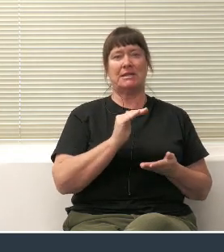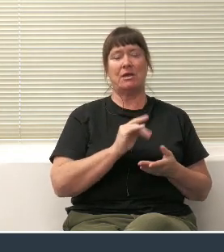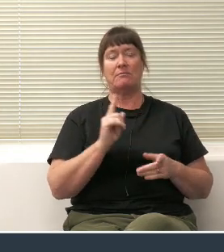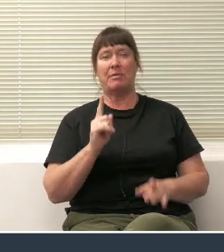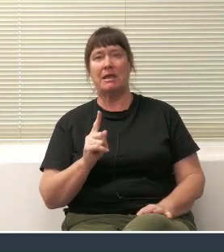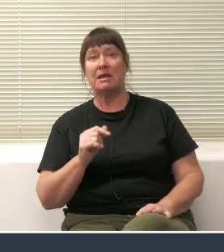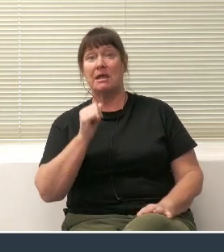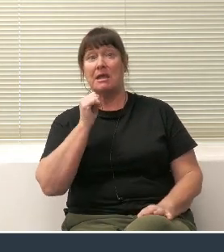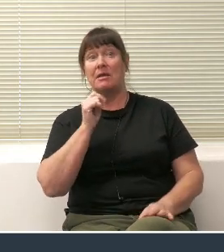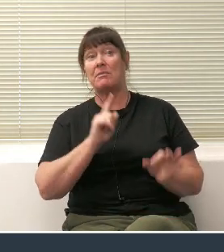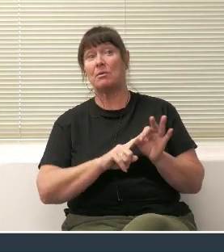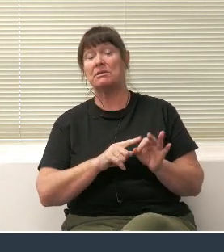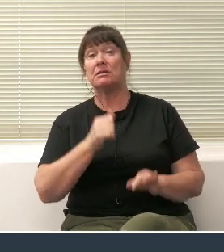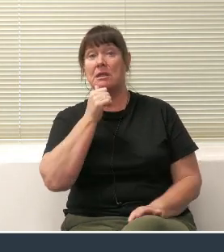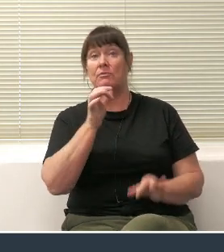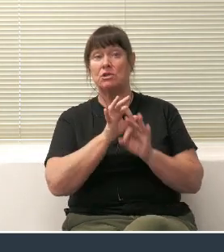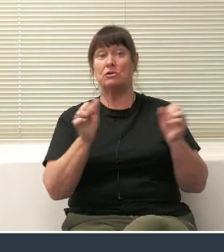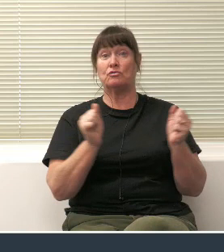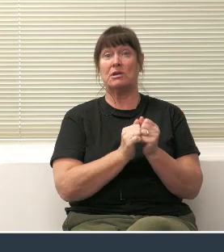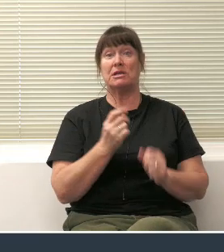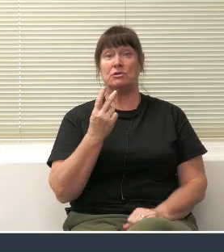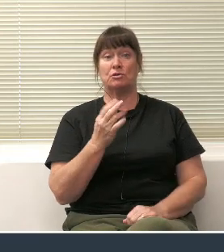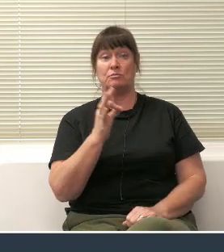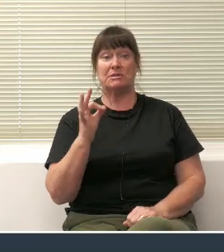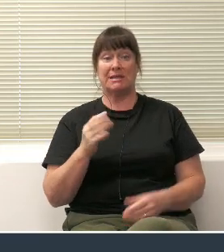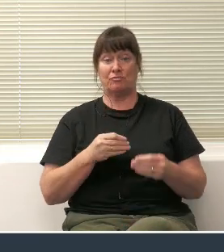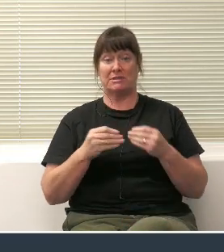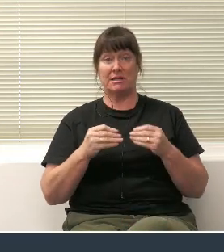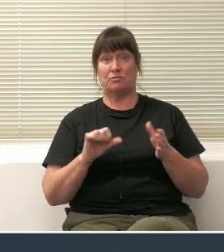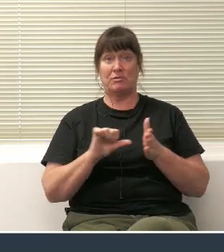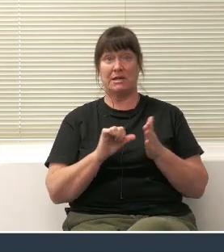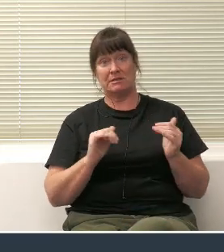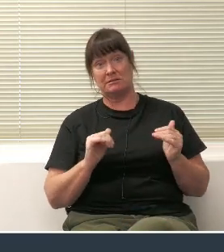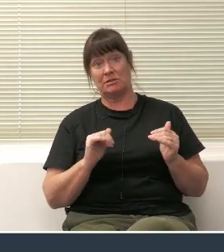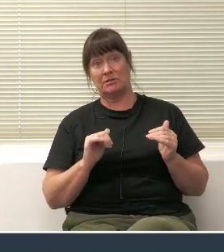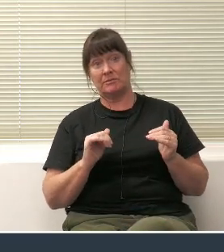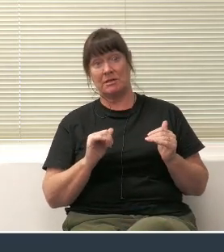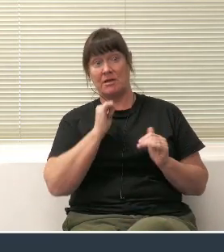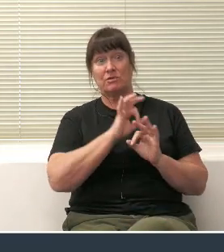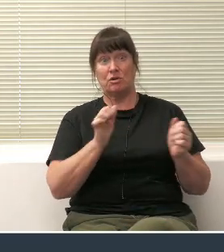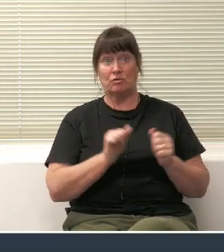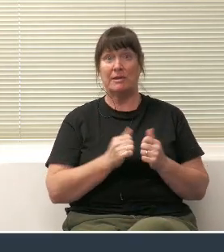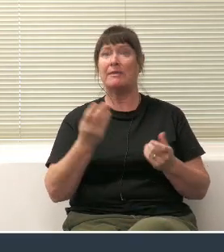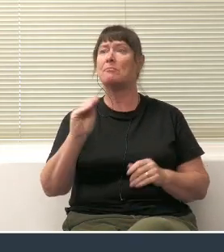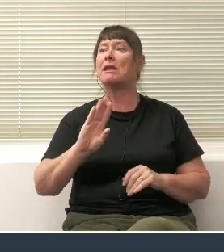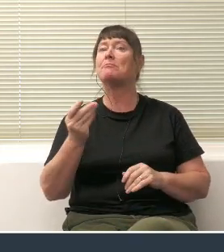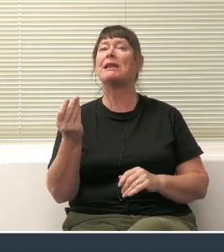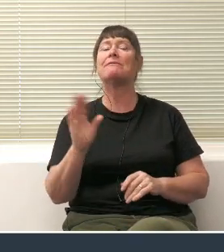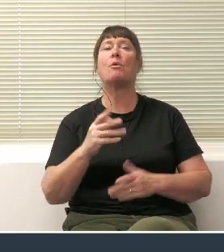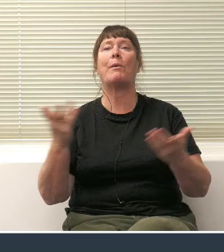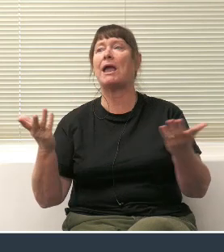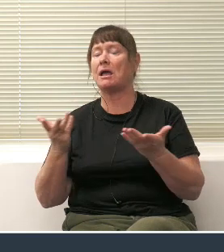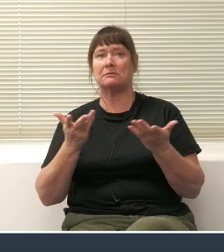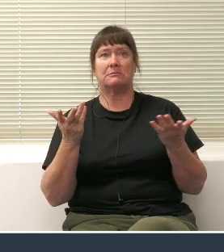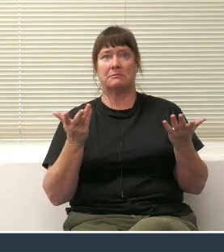we don't agree to this 2% resilient rate, where will the money come from that would be